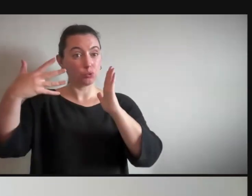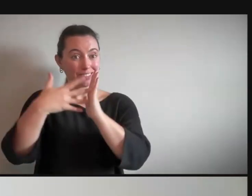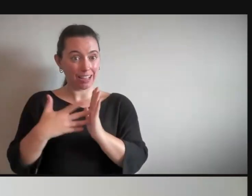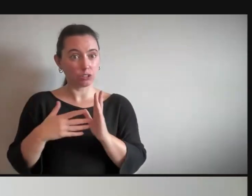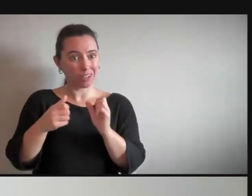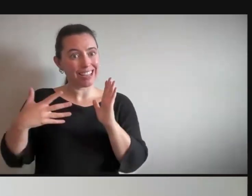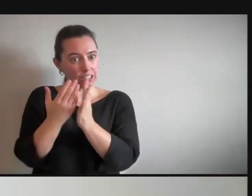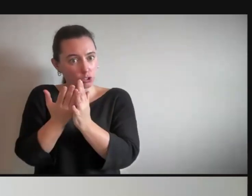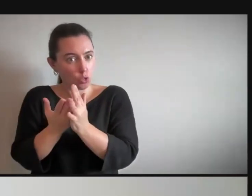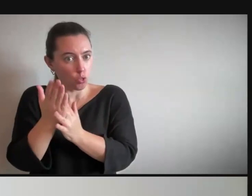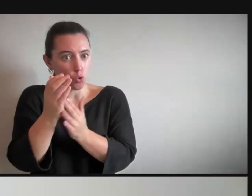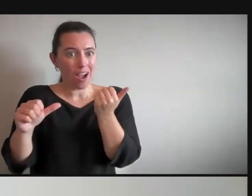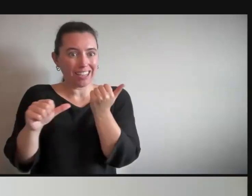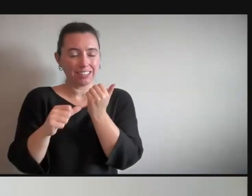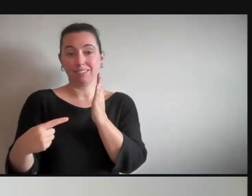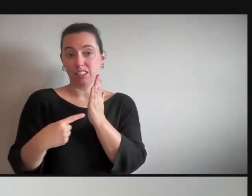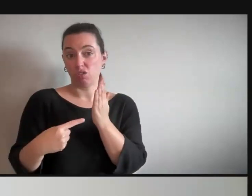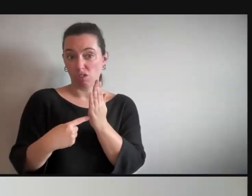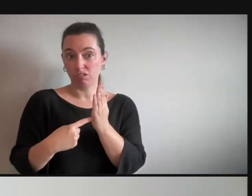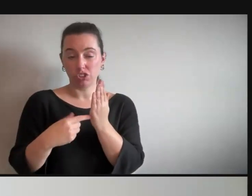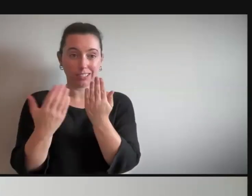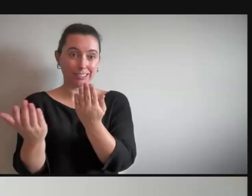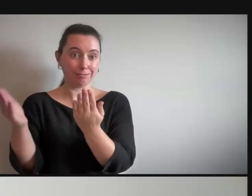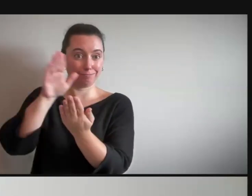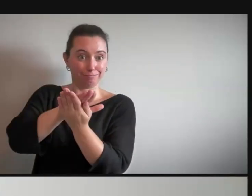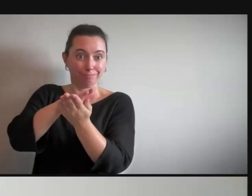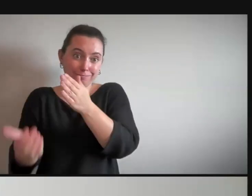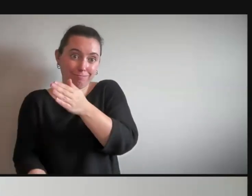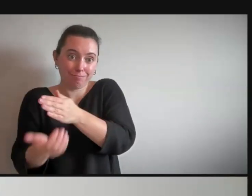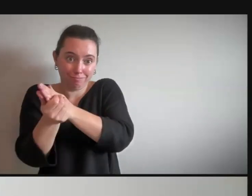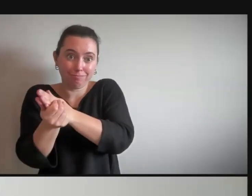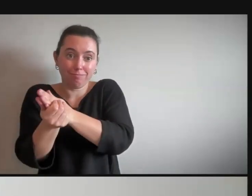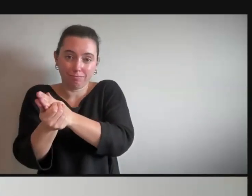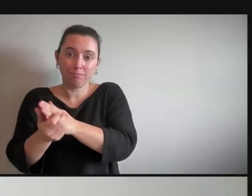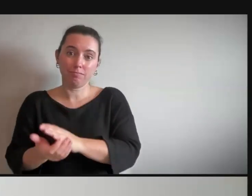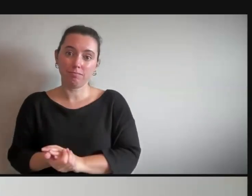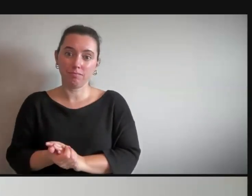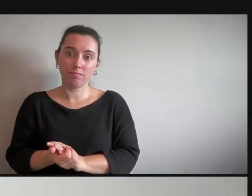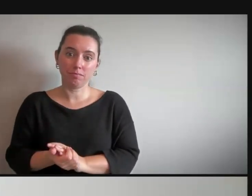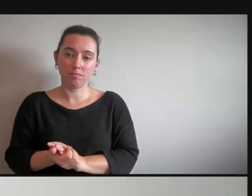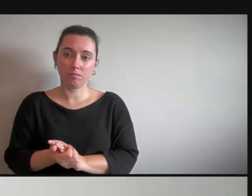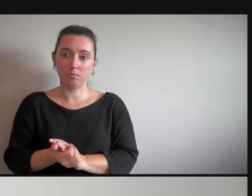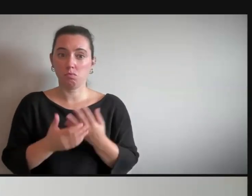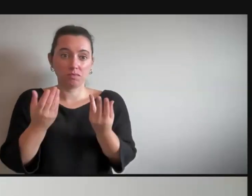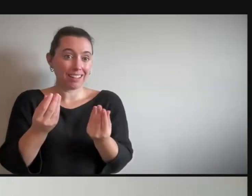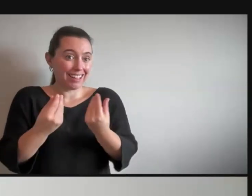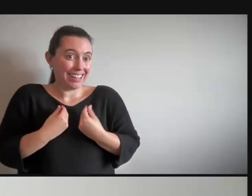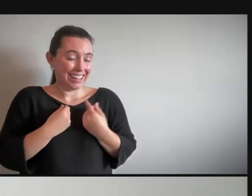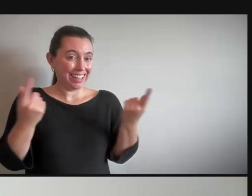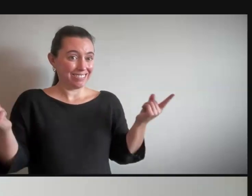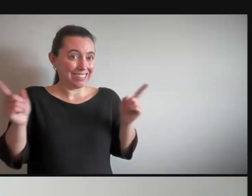technologies and etc. And basically, this is you're getting the same experience